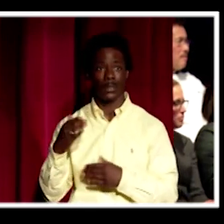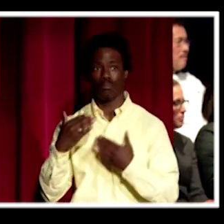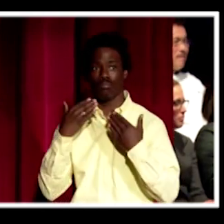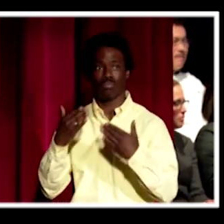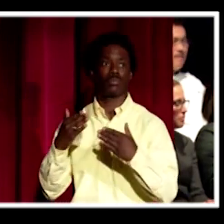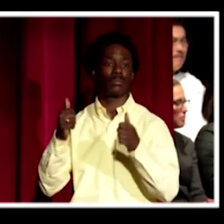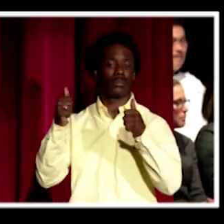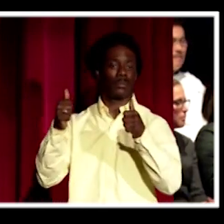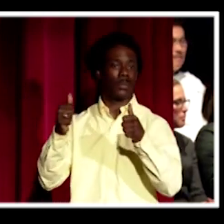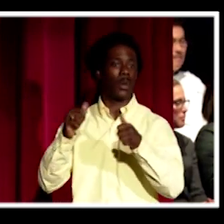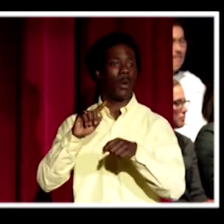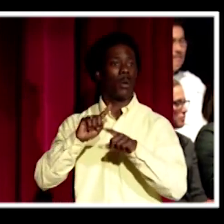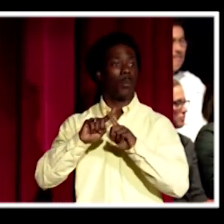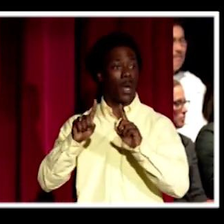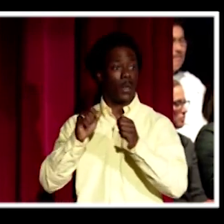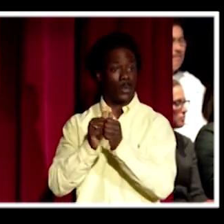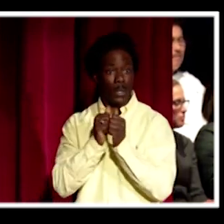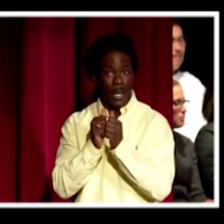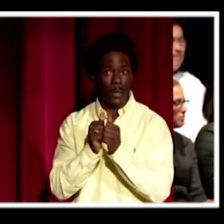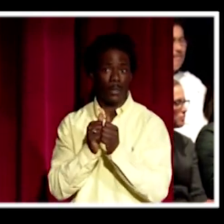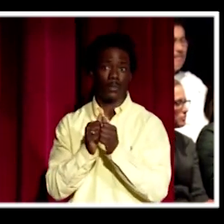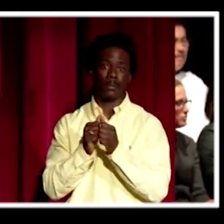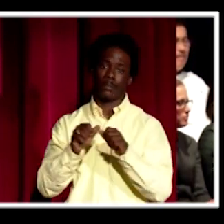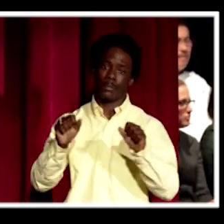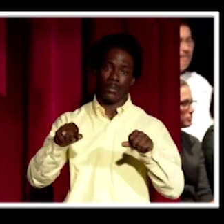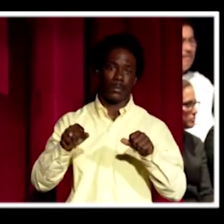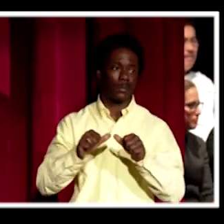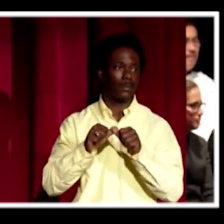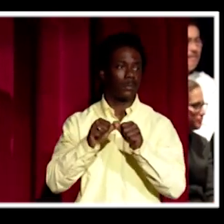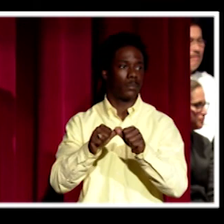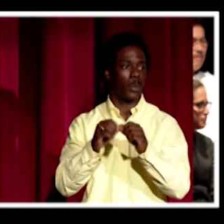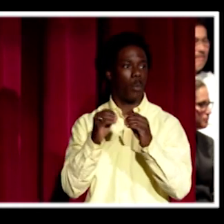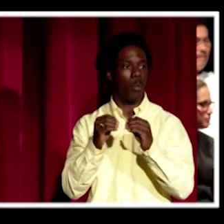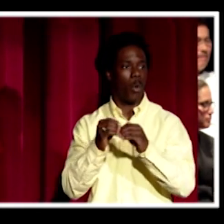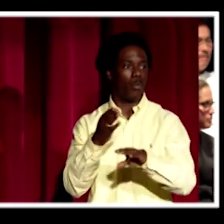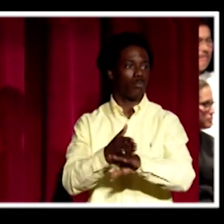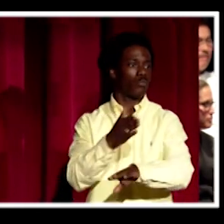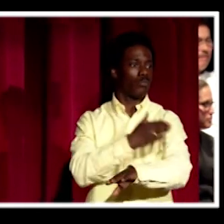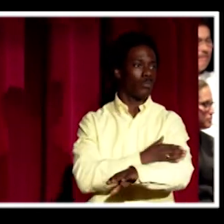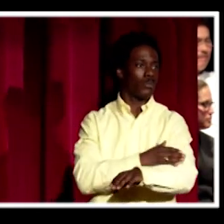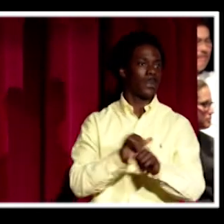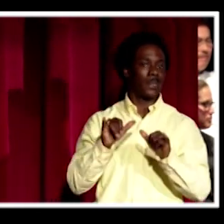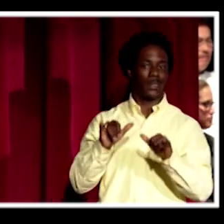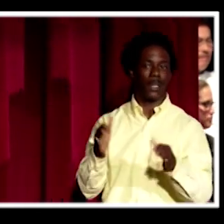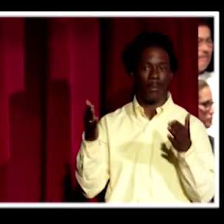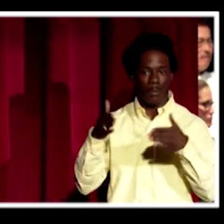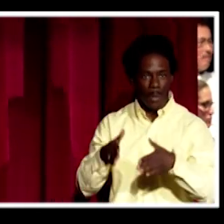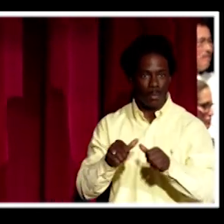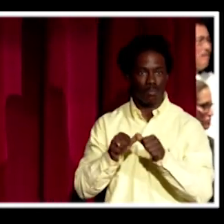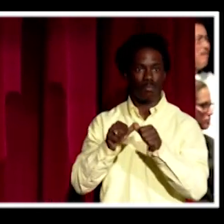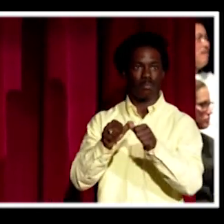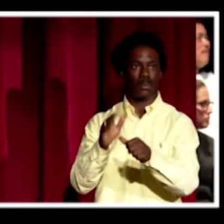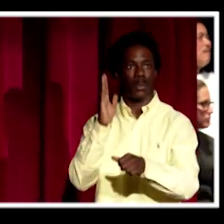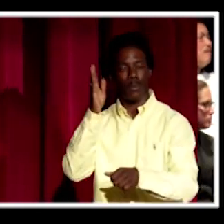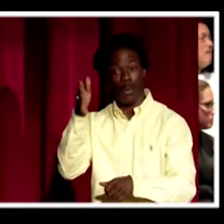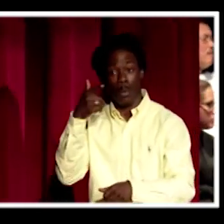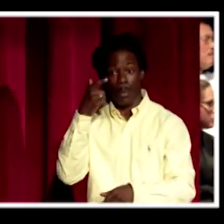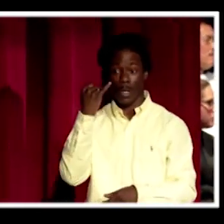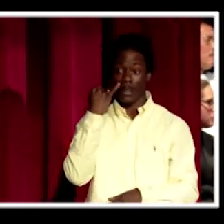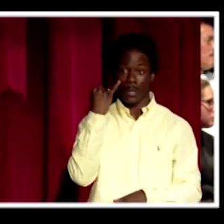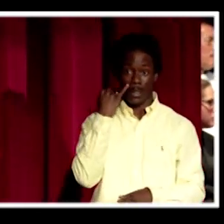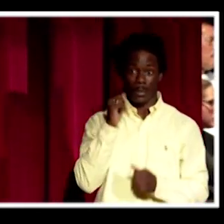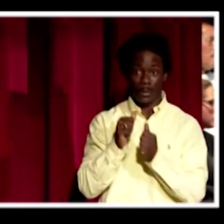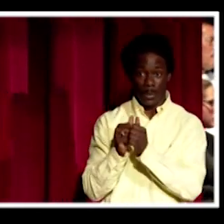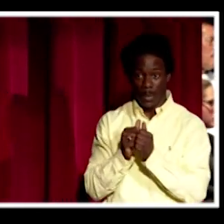but together we are capable of so much more. So let's stay focused, let's keep moving forward, because if we all